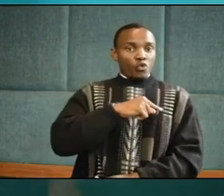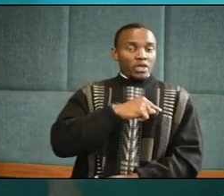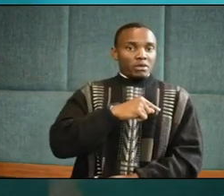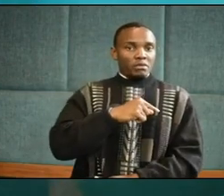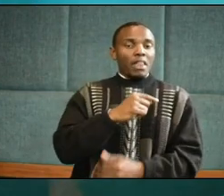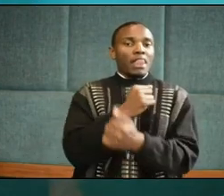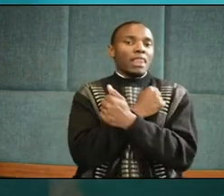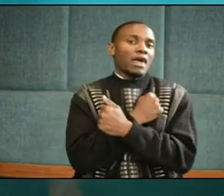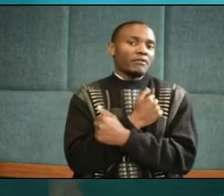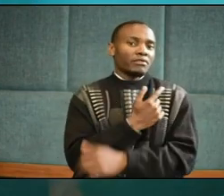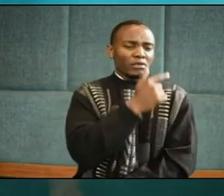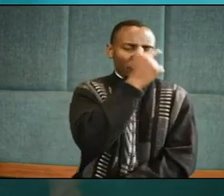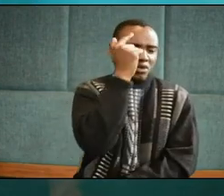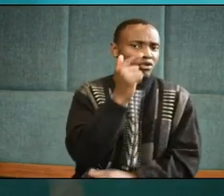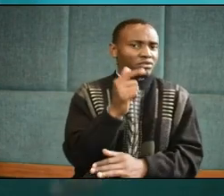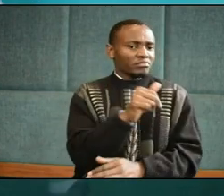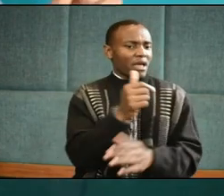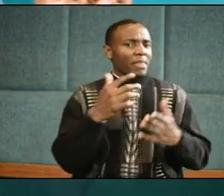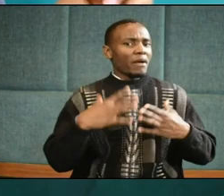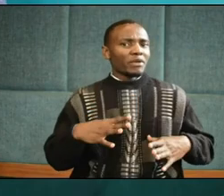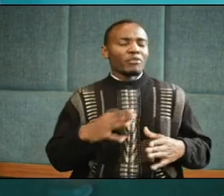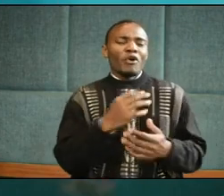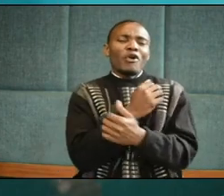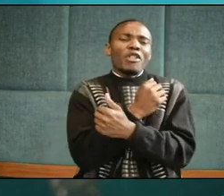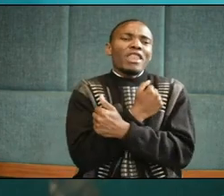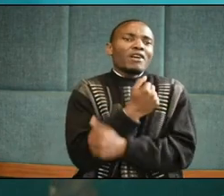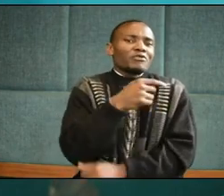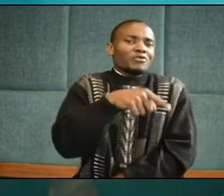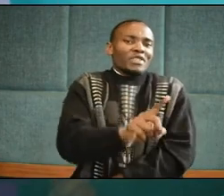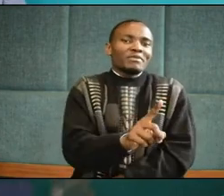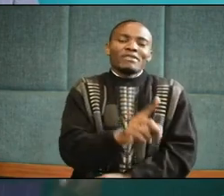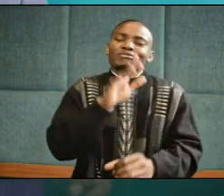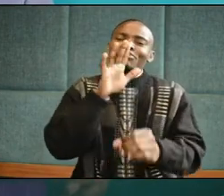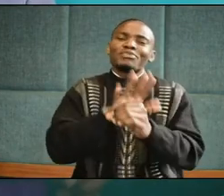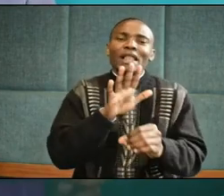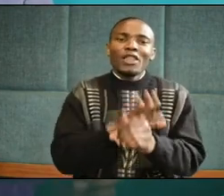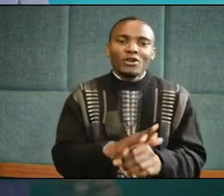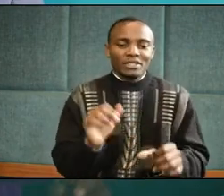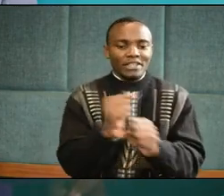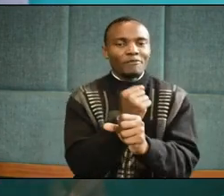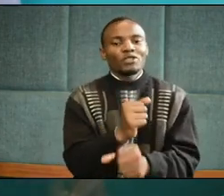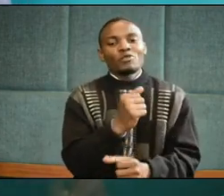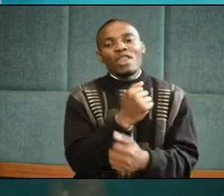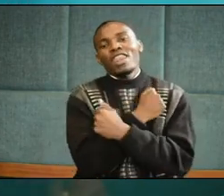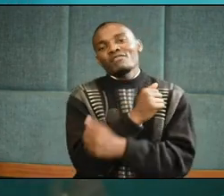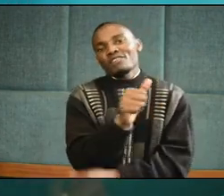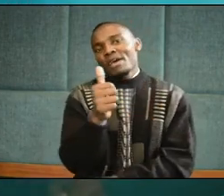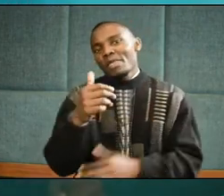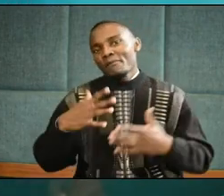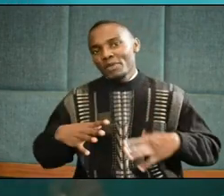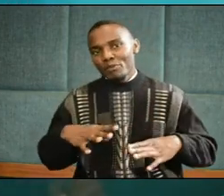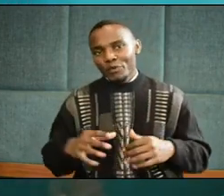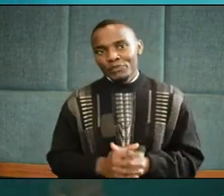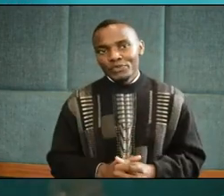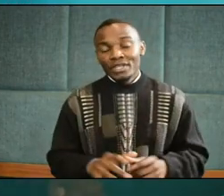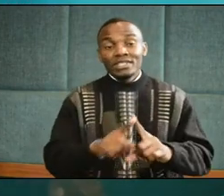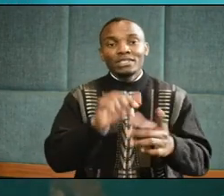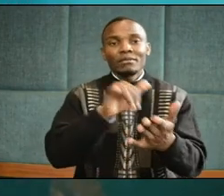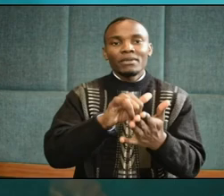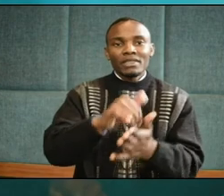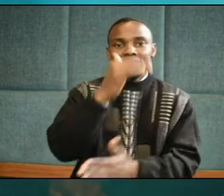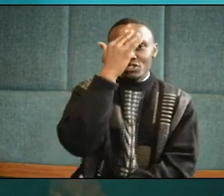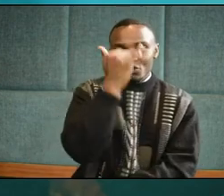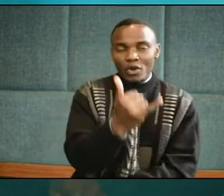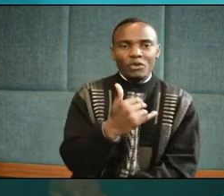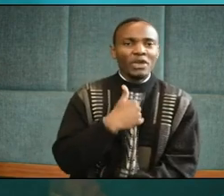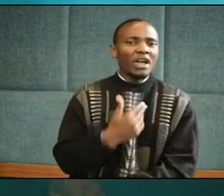ourselves. Because there are people who love themselves so much that they cannot be able to love others. That is why